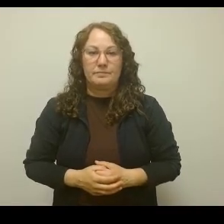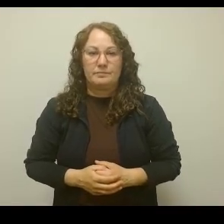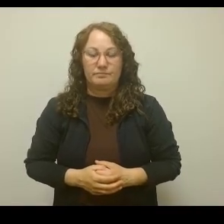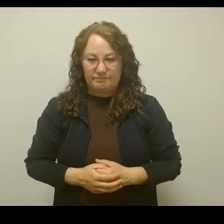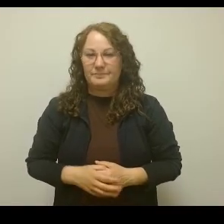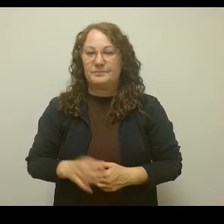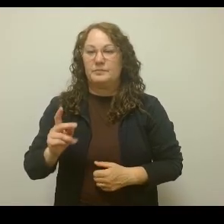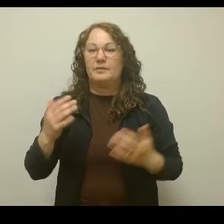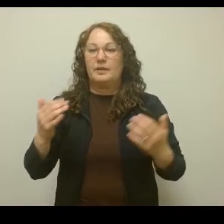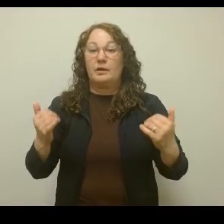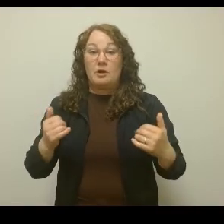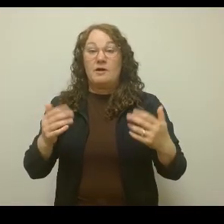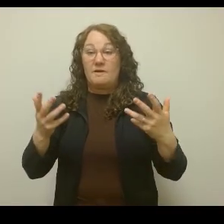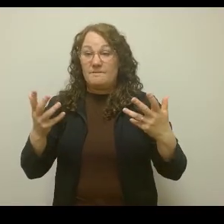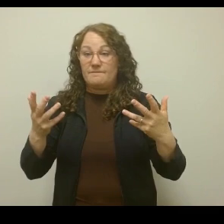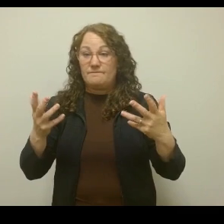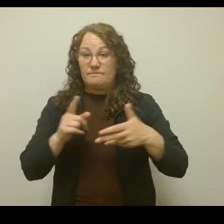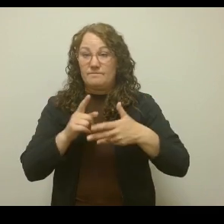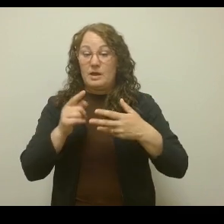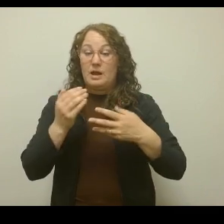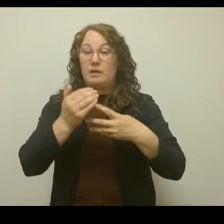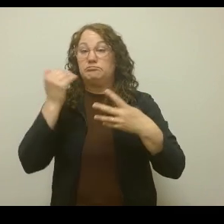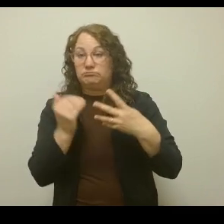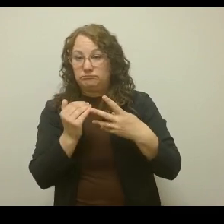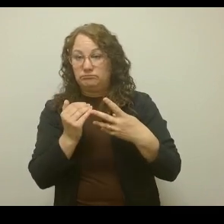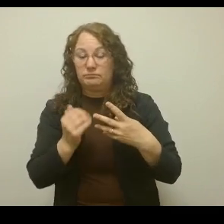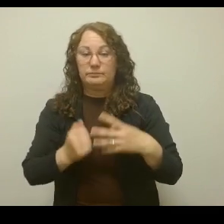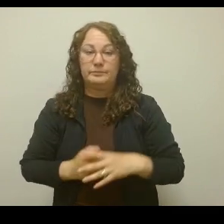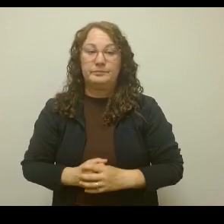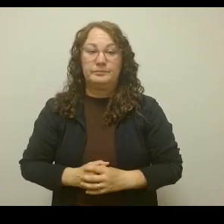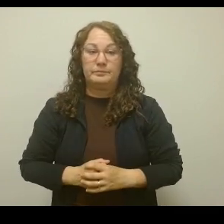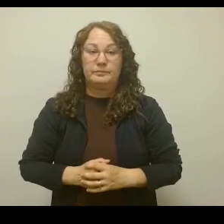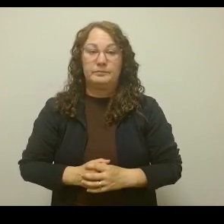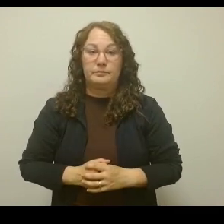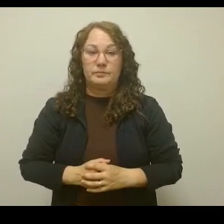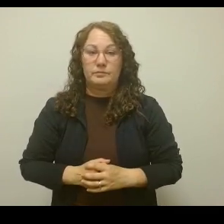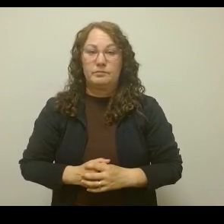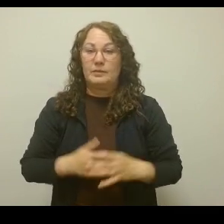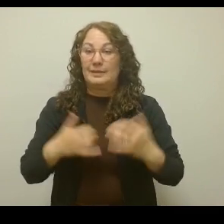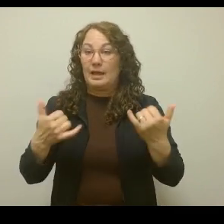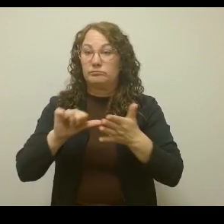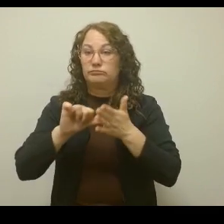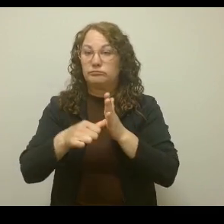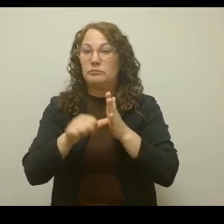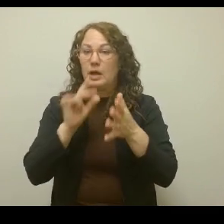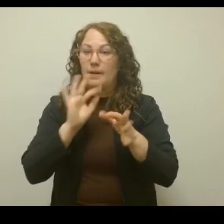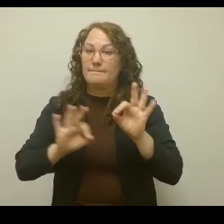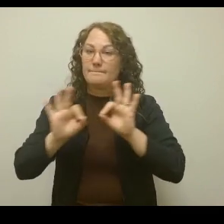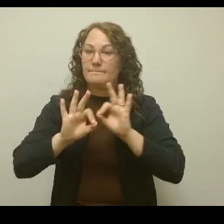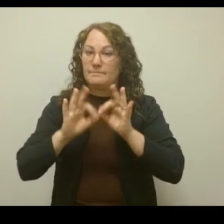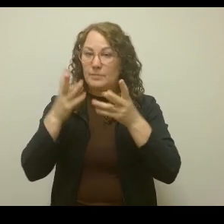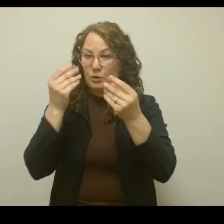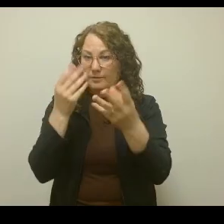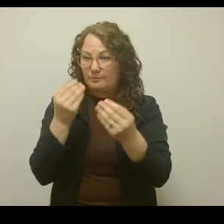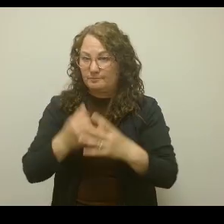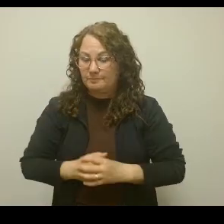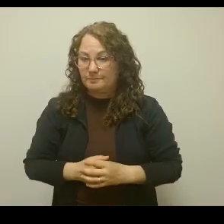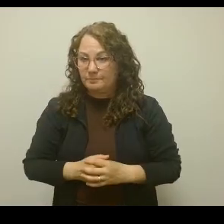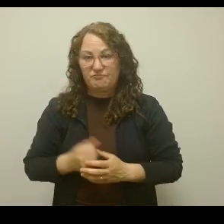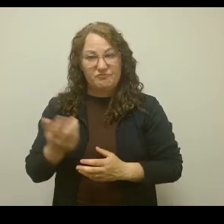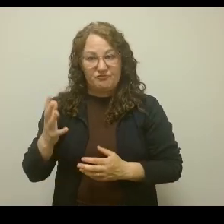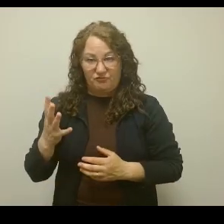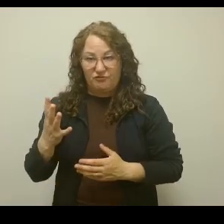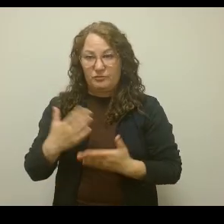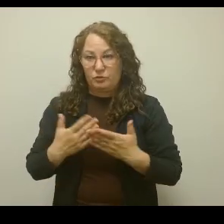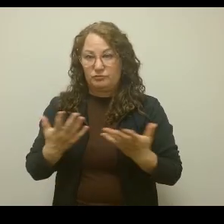Okay, so step 2 is highlight essential information. So we've done that,